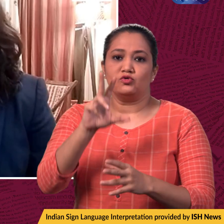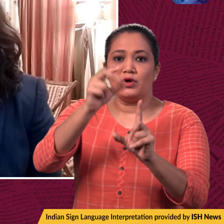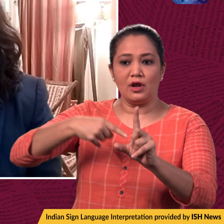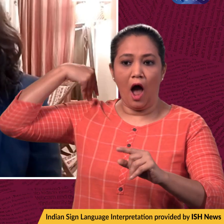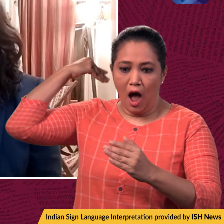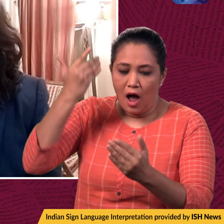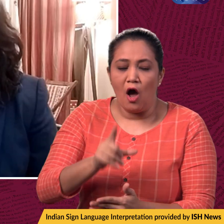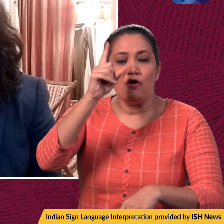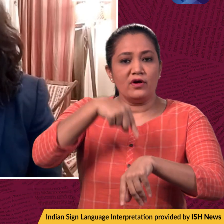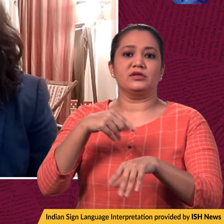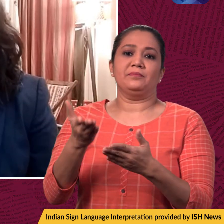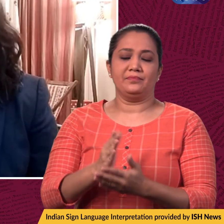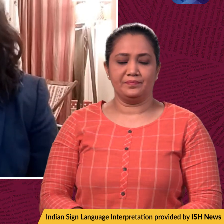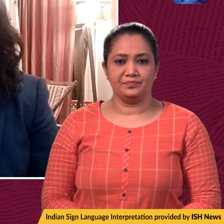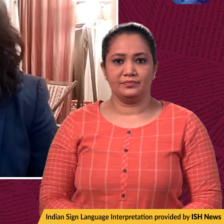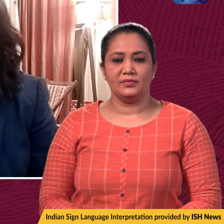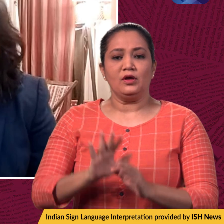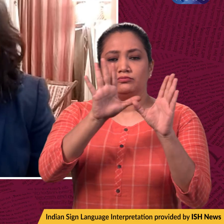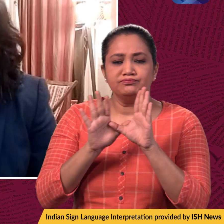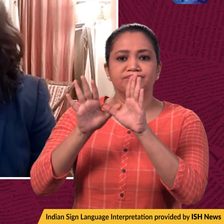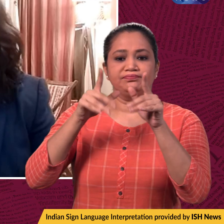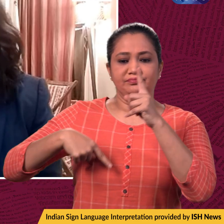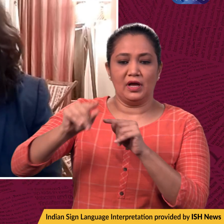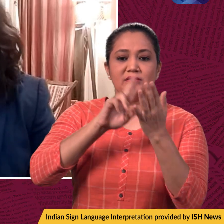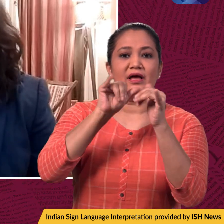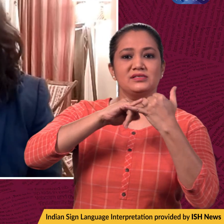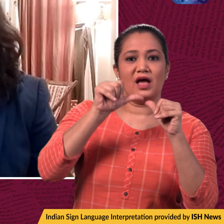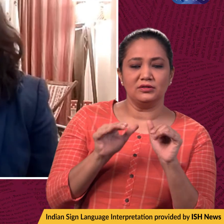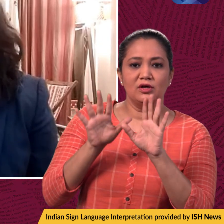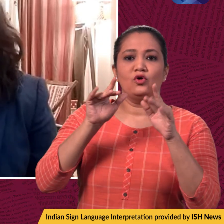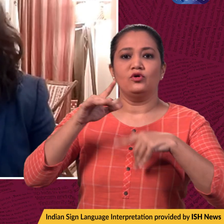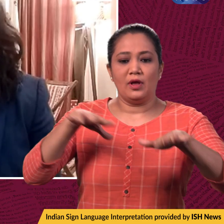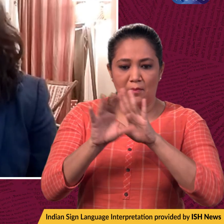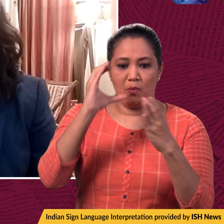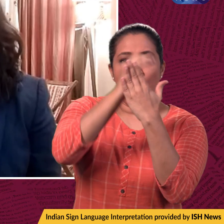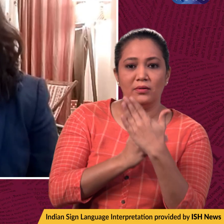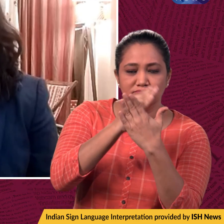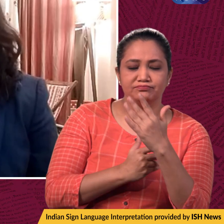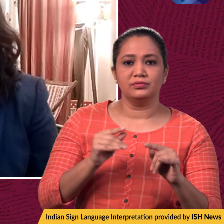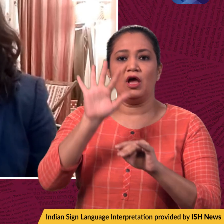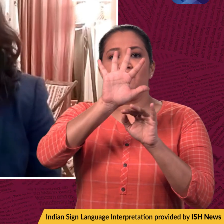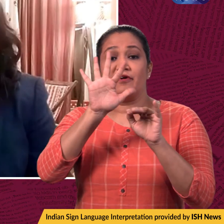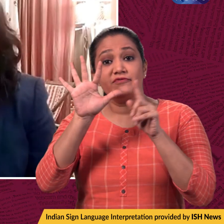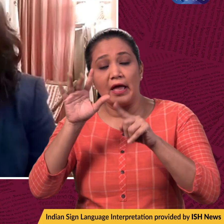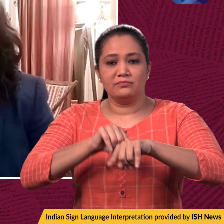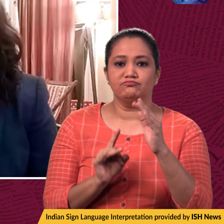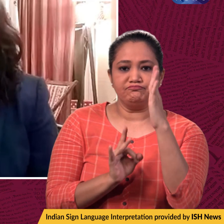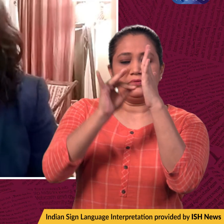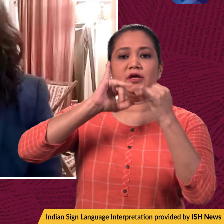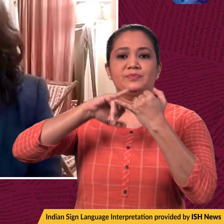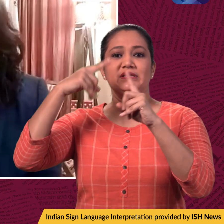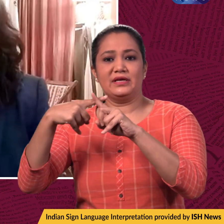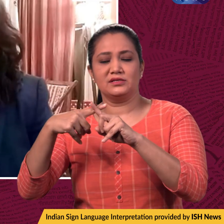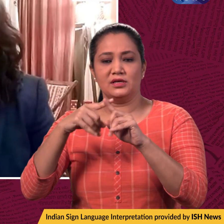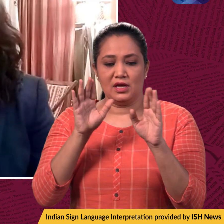over 20 years ago. Now, the mission is part of NASA's Commercial Crew program and the 5th SpaceX flight